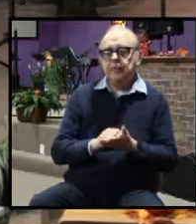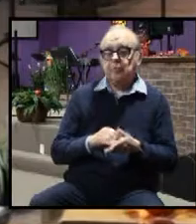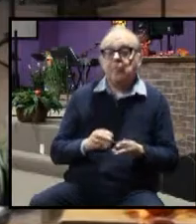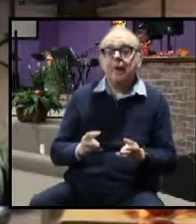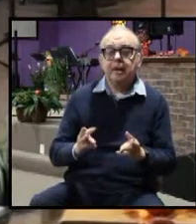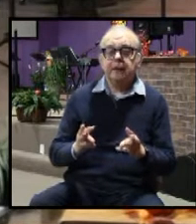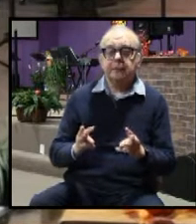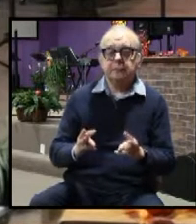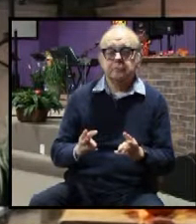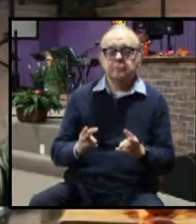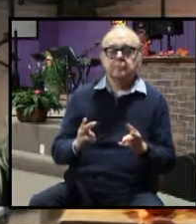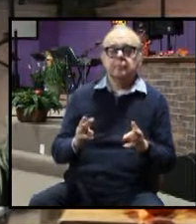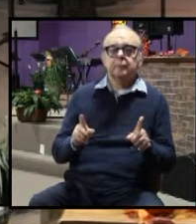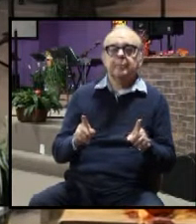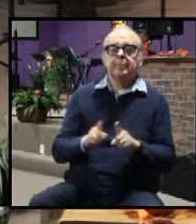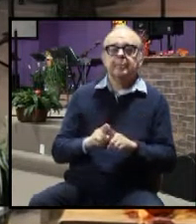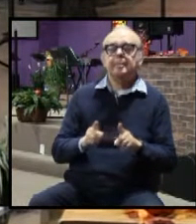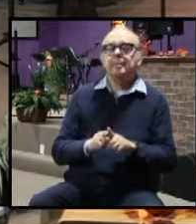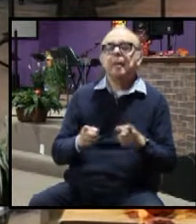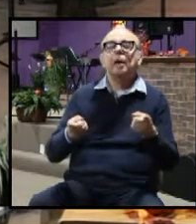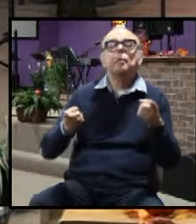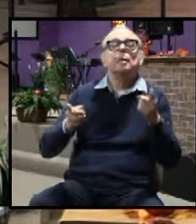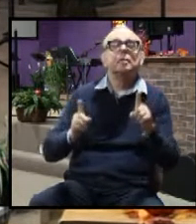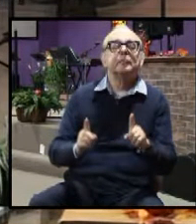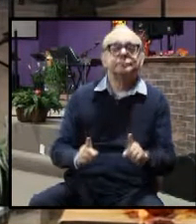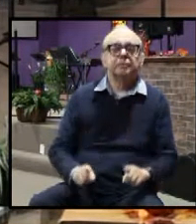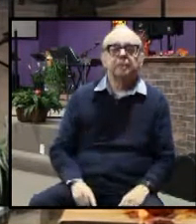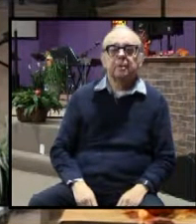this approach. It's like when